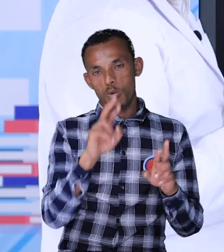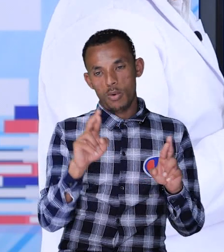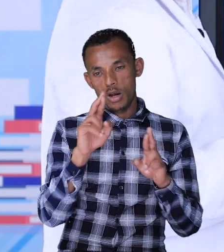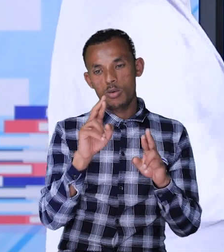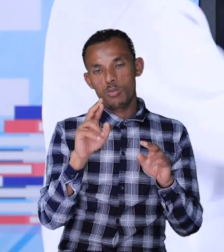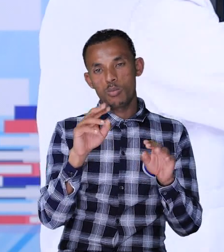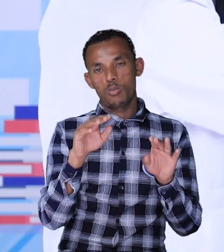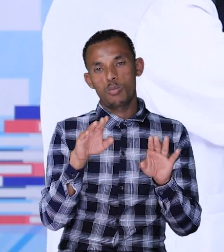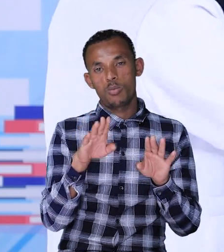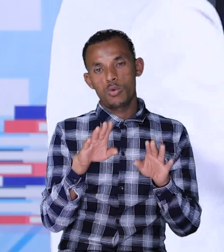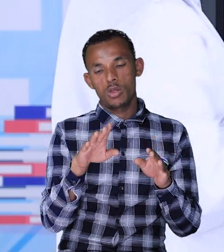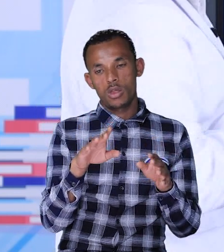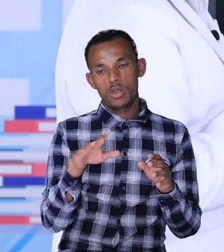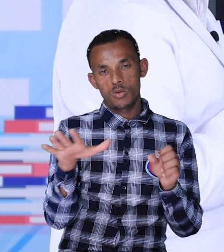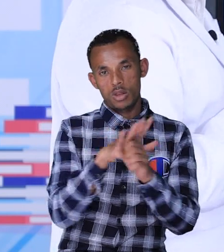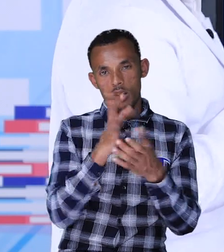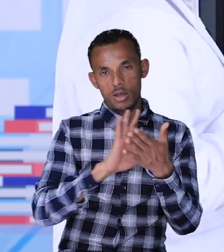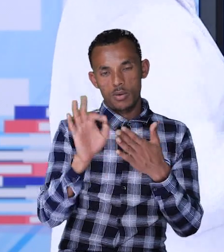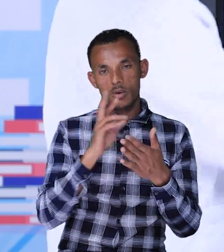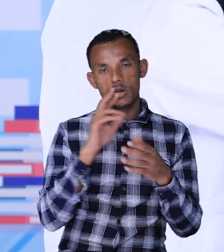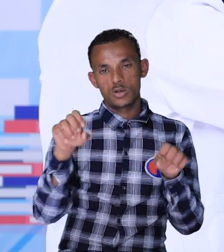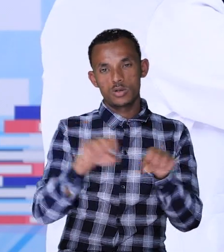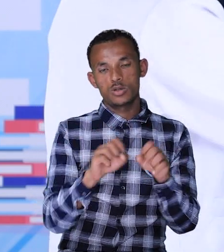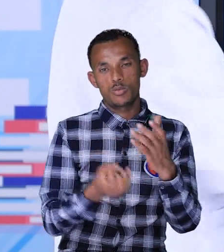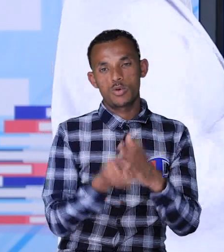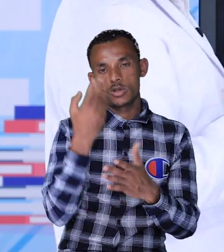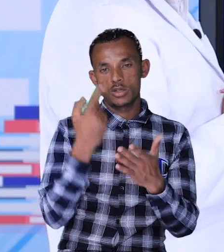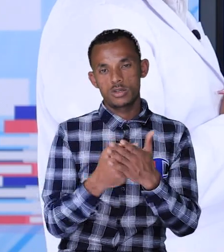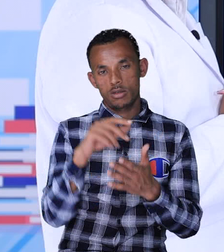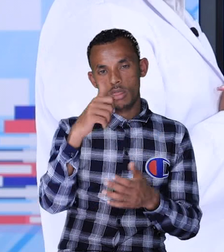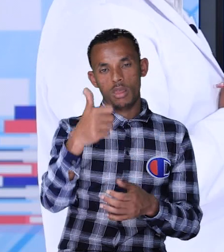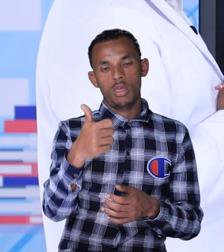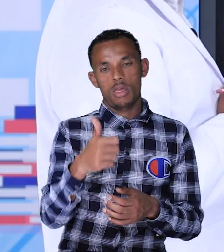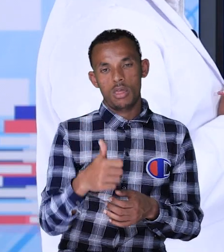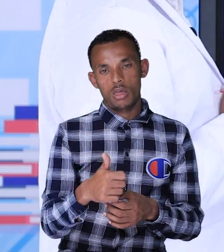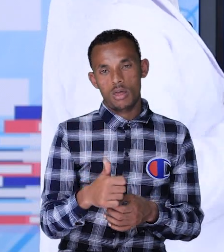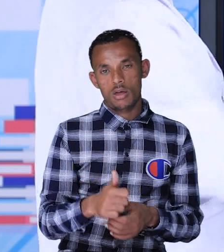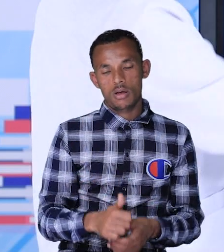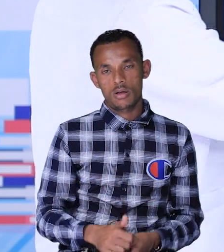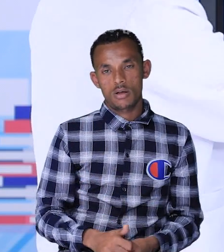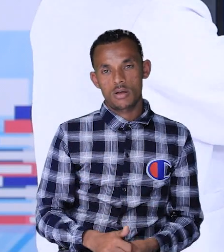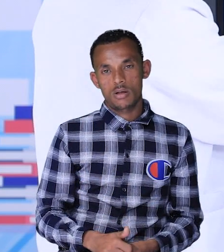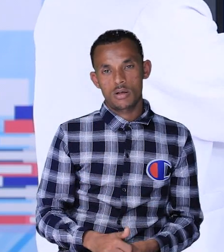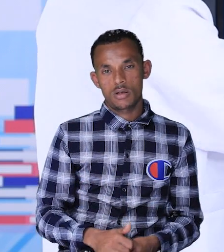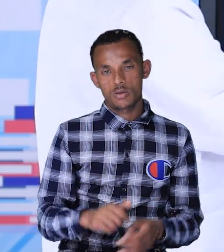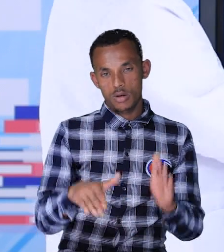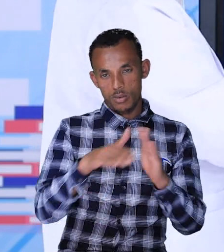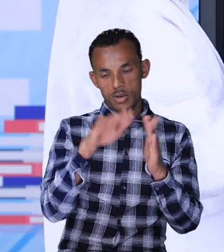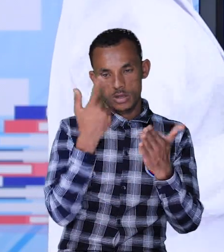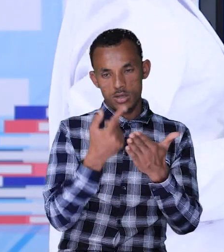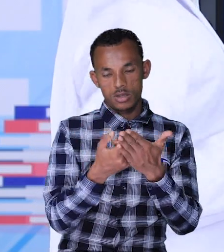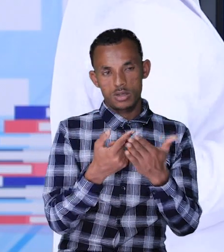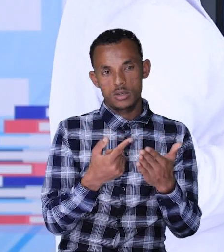shoes. And the total number of shoes produced is 10. So, to represent